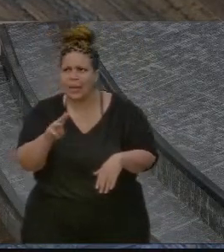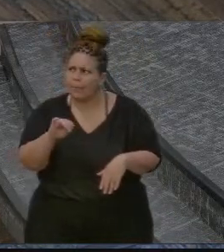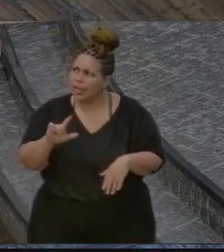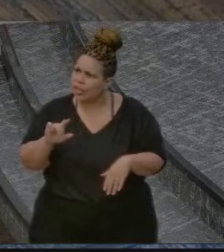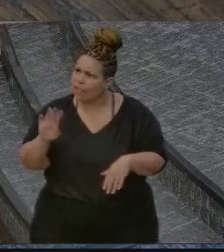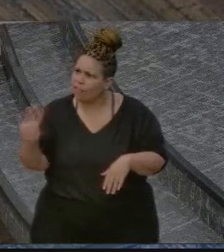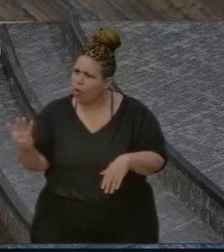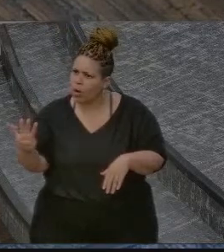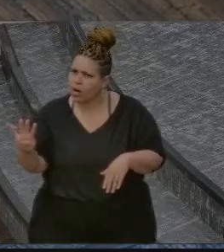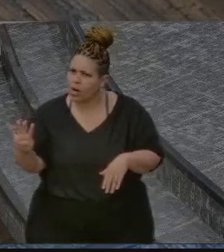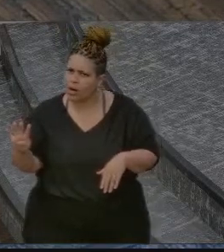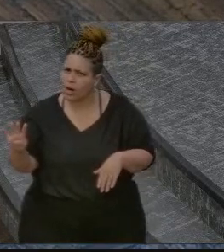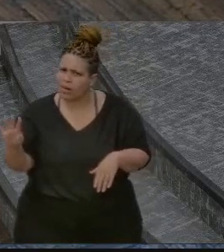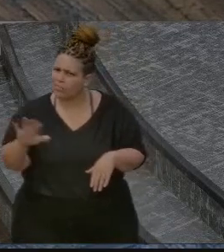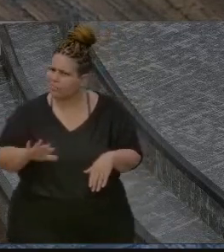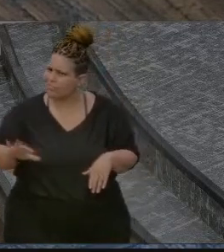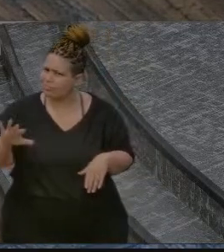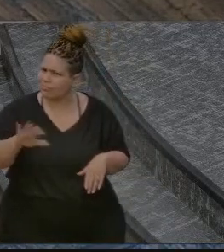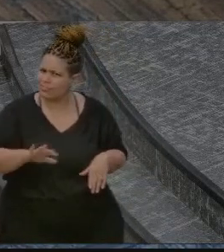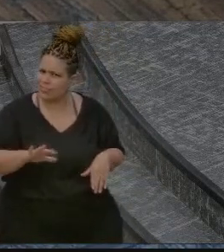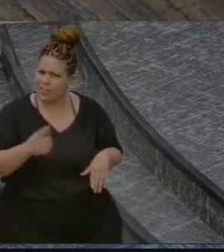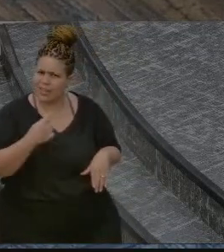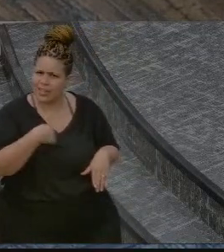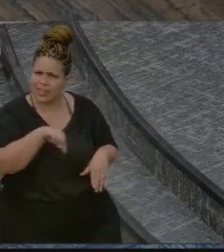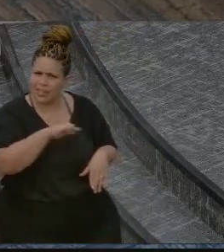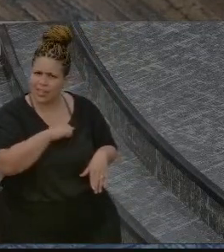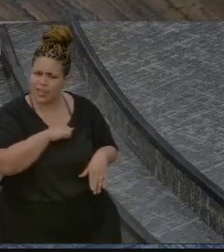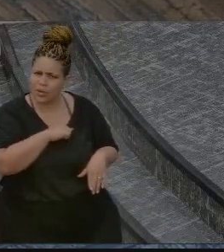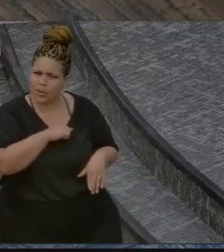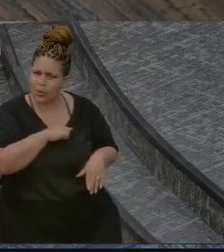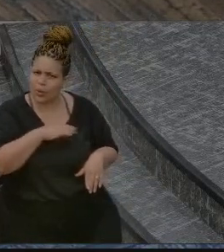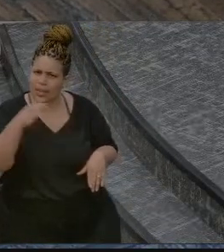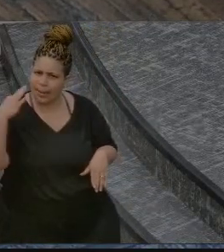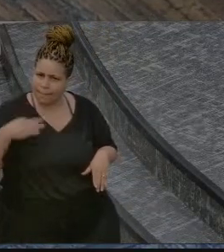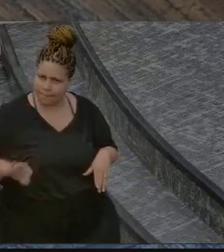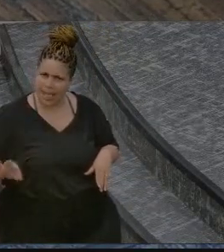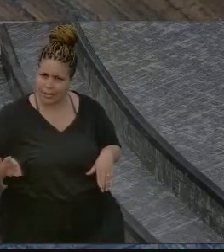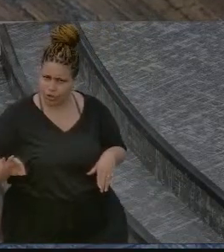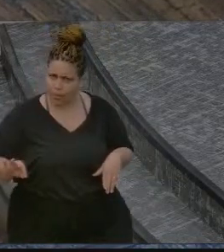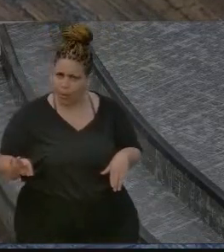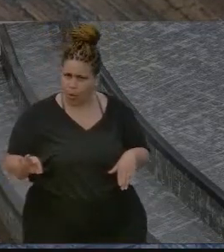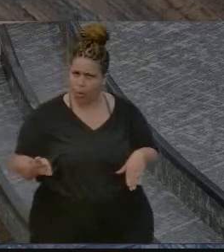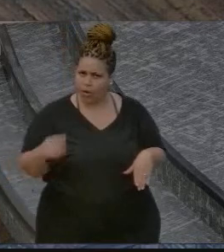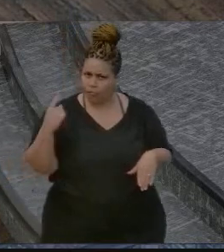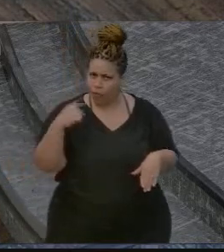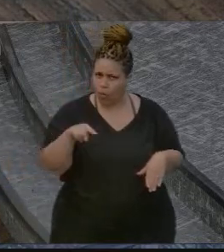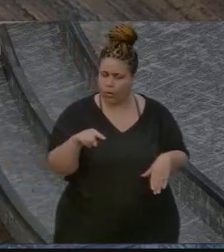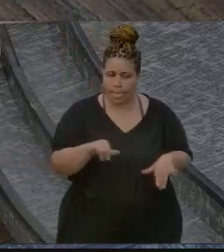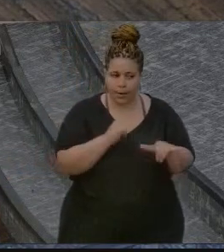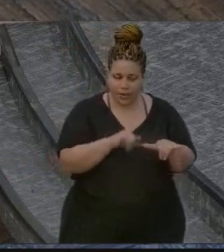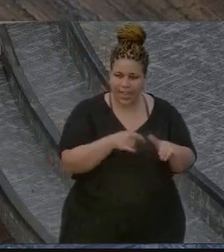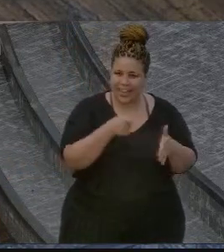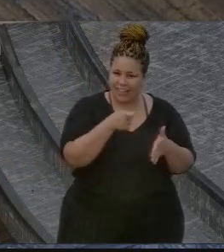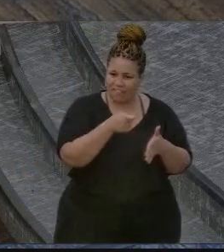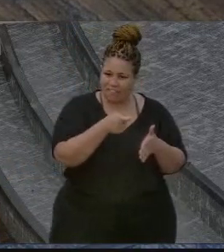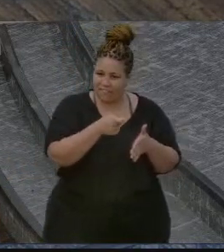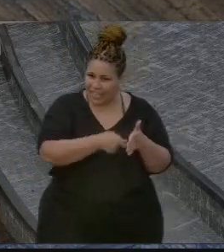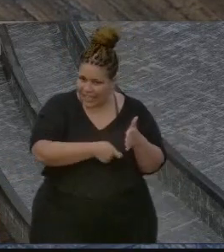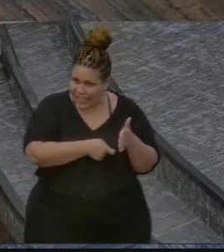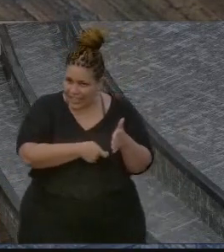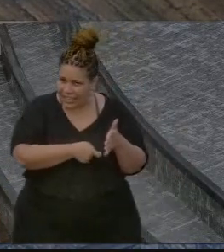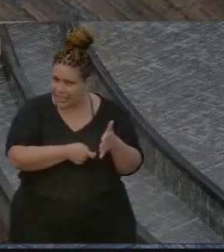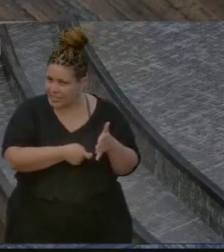for. They set the percentages that they will reimburse you for the work being done. And it includes architect fees and things like that.